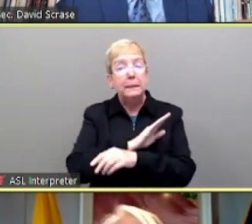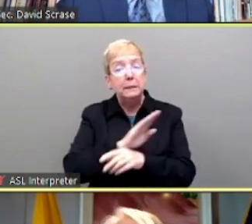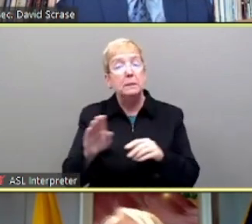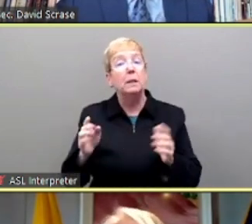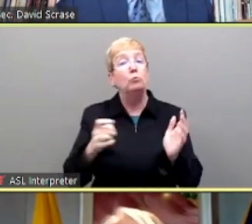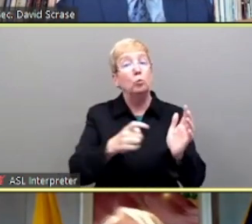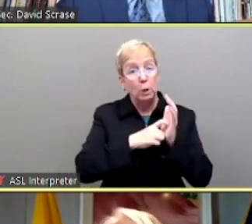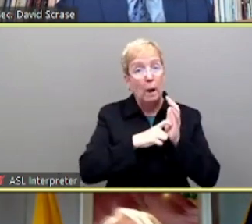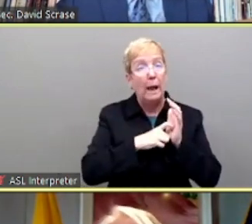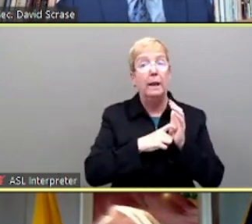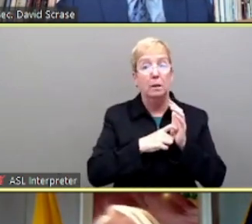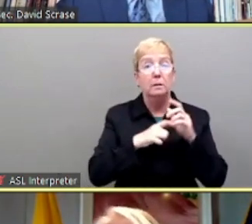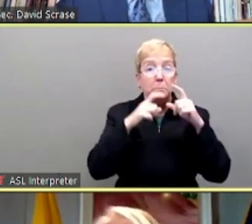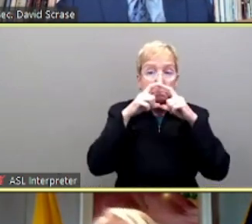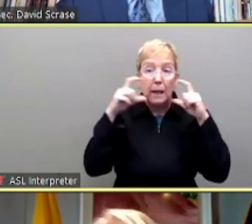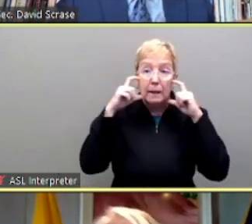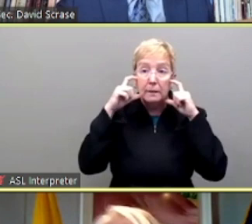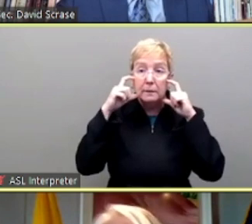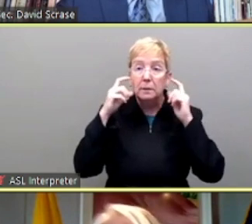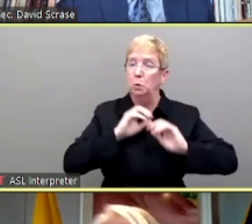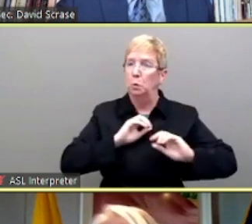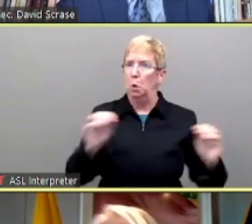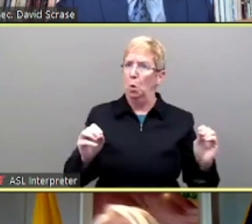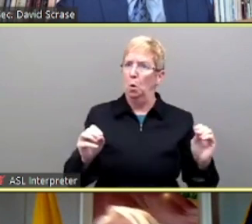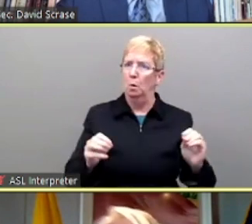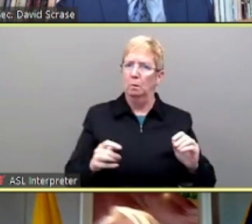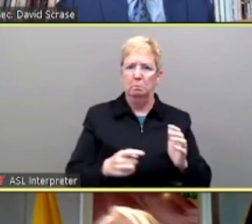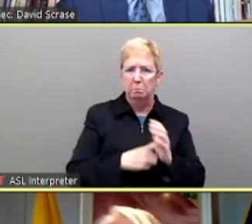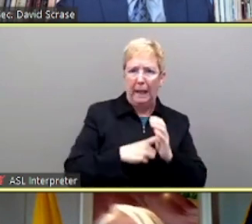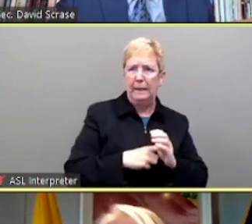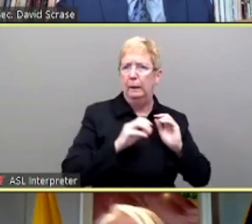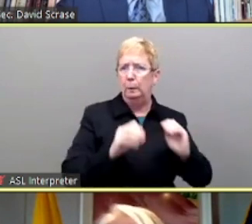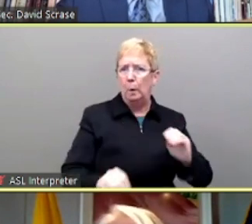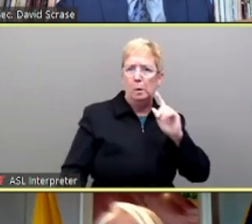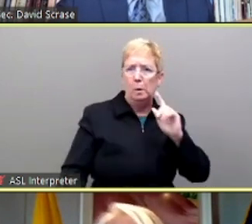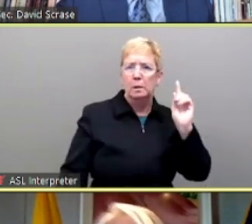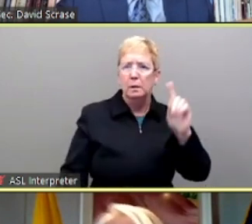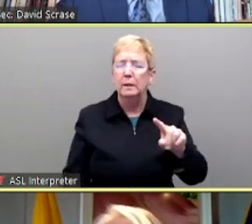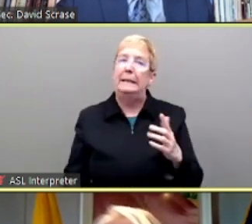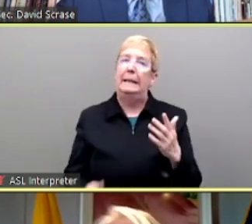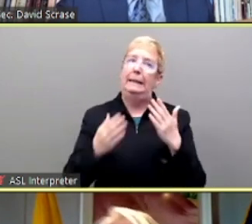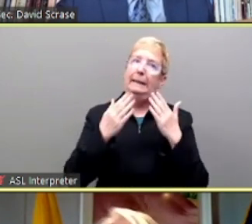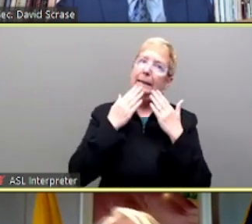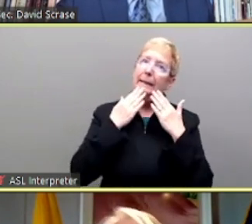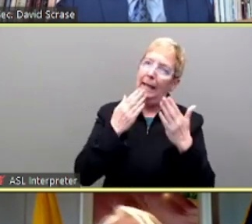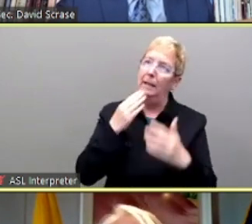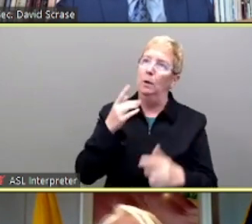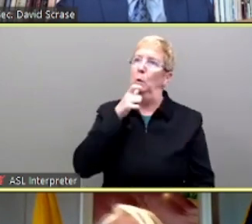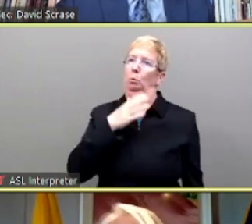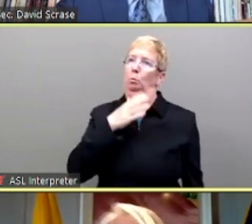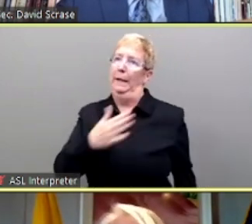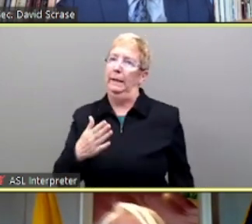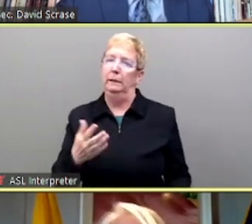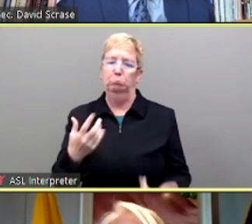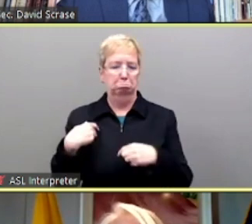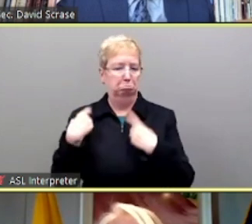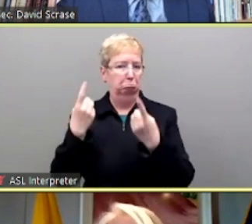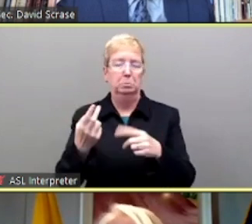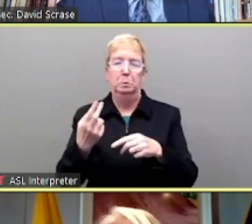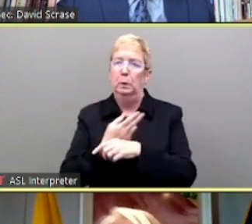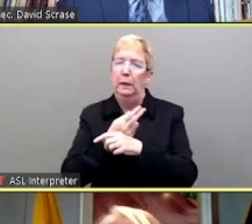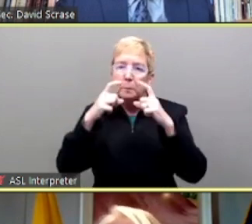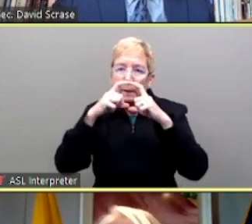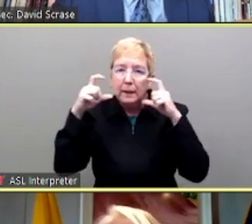a mandate. I thank you for doing that. I appreciate your leadership and just following as many